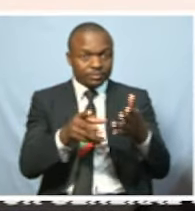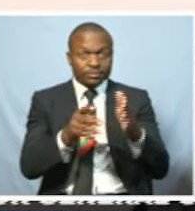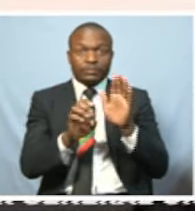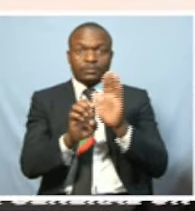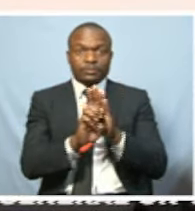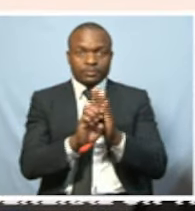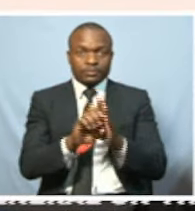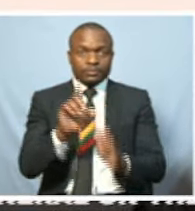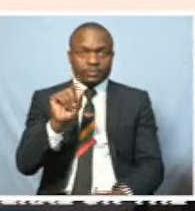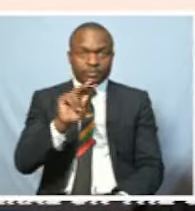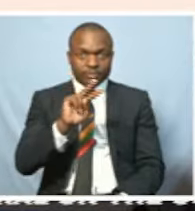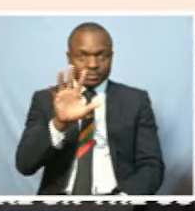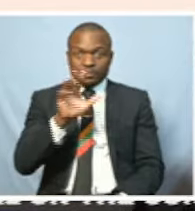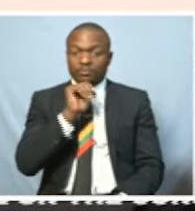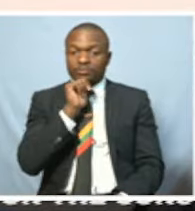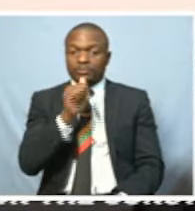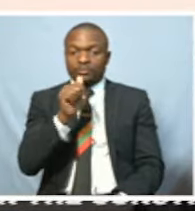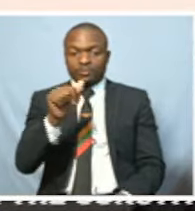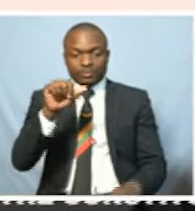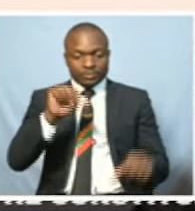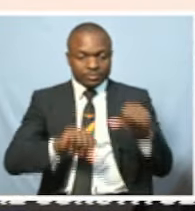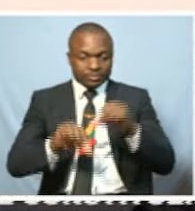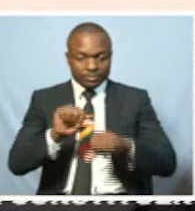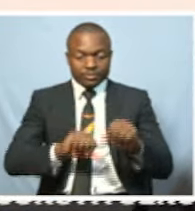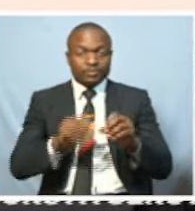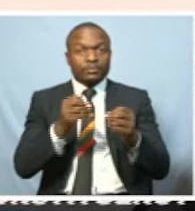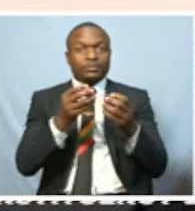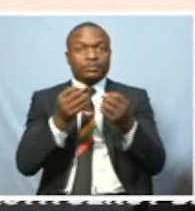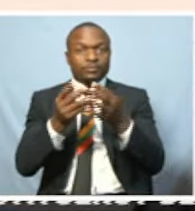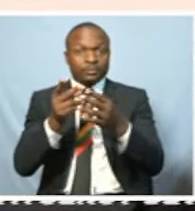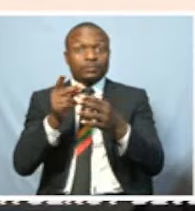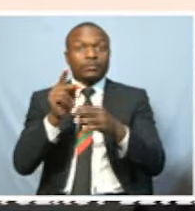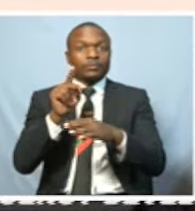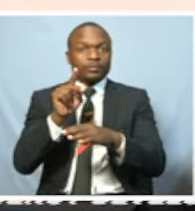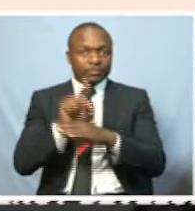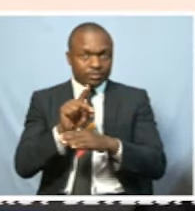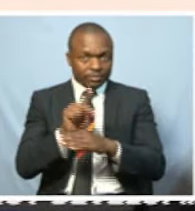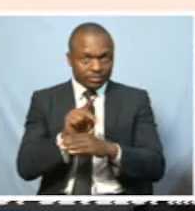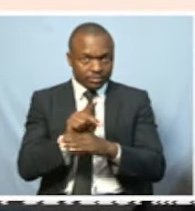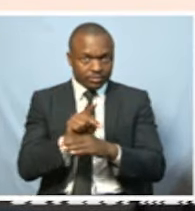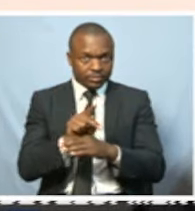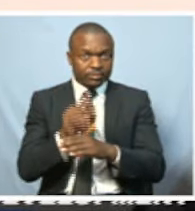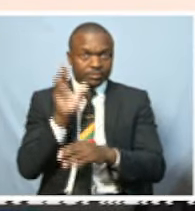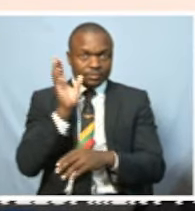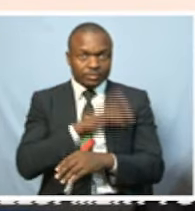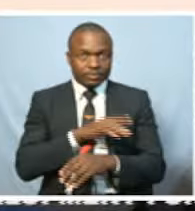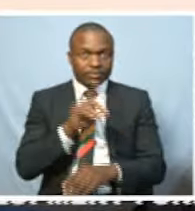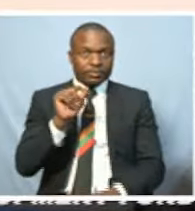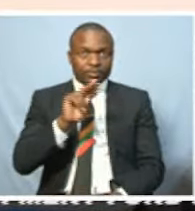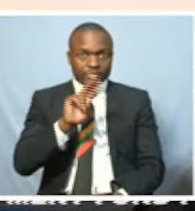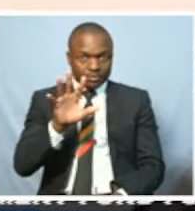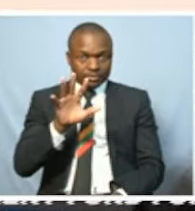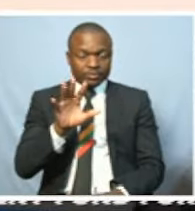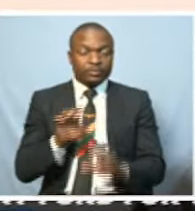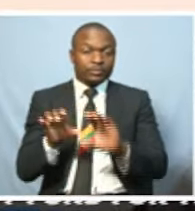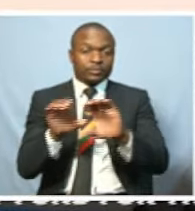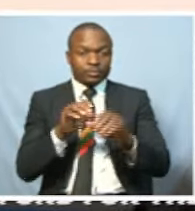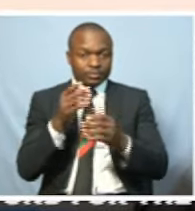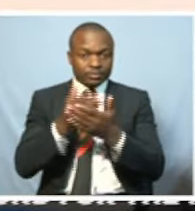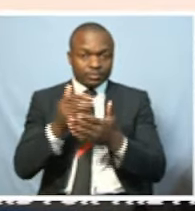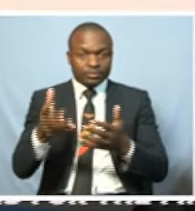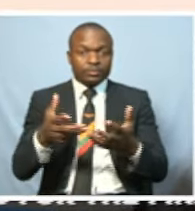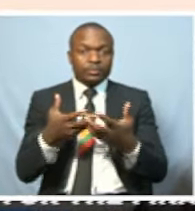not been audited, but most of the projects which we did under 2025 were to do with the procurement of earth-moving